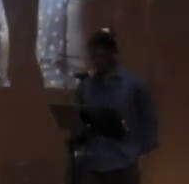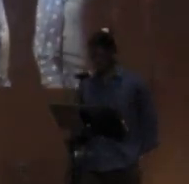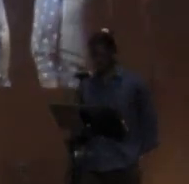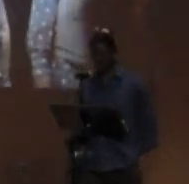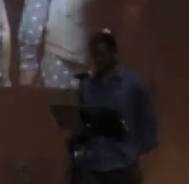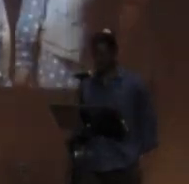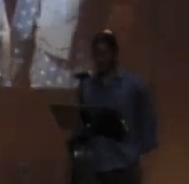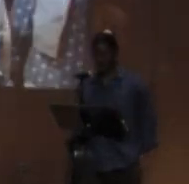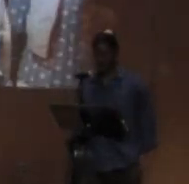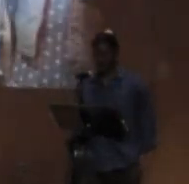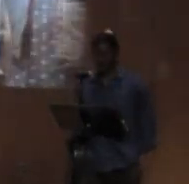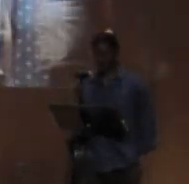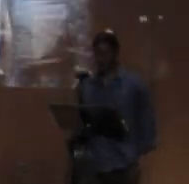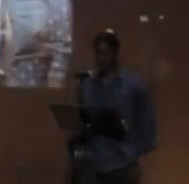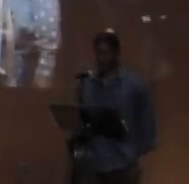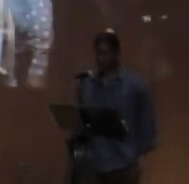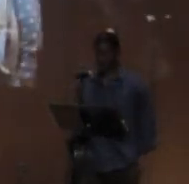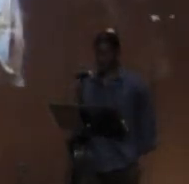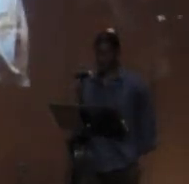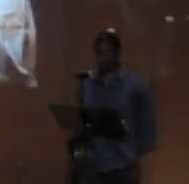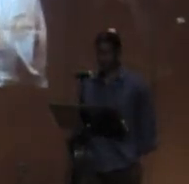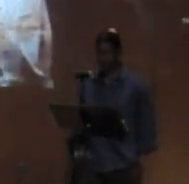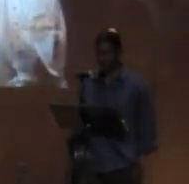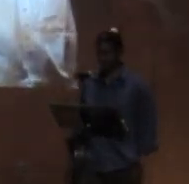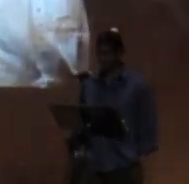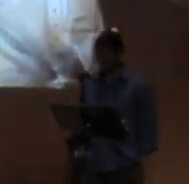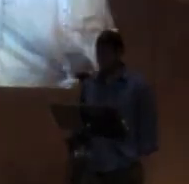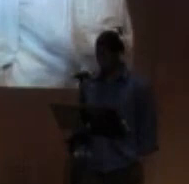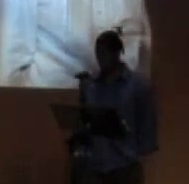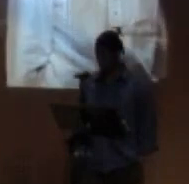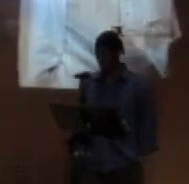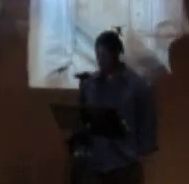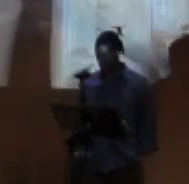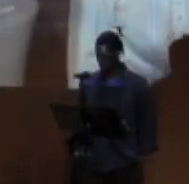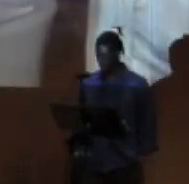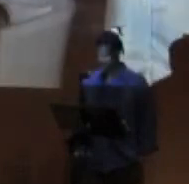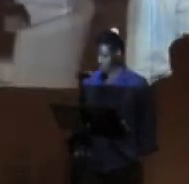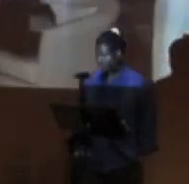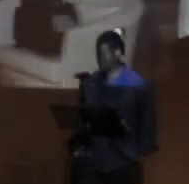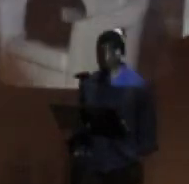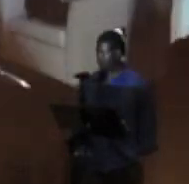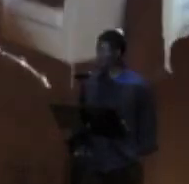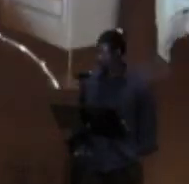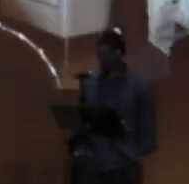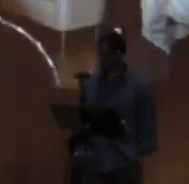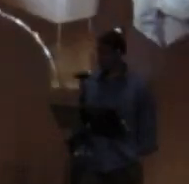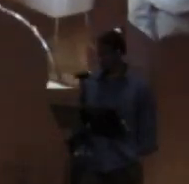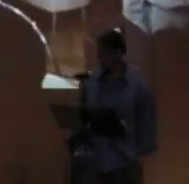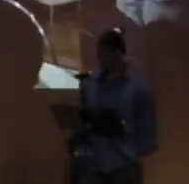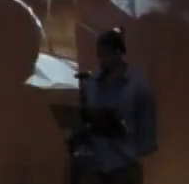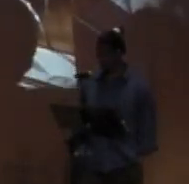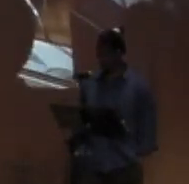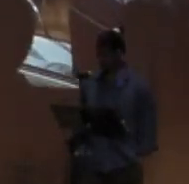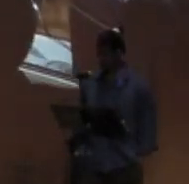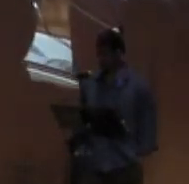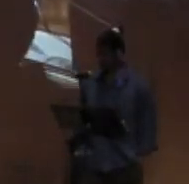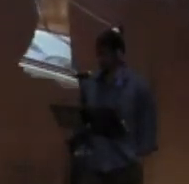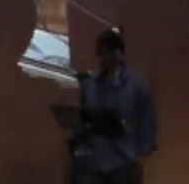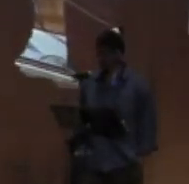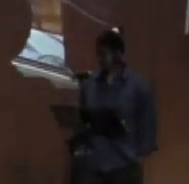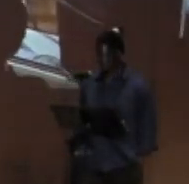you does it matter to you it be best if it could happen pretty fast I'm thinking about the